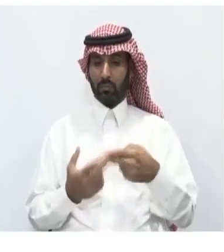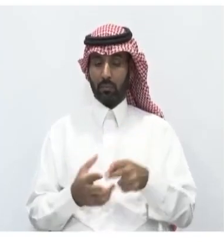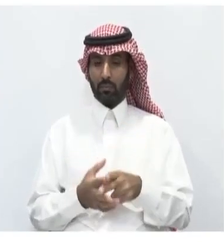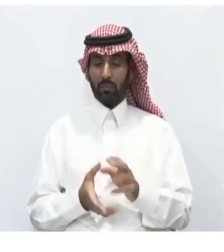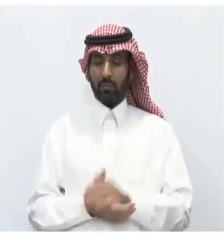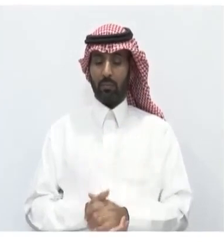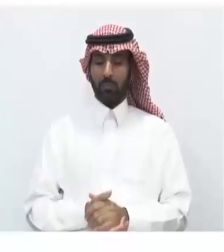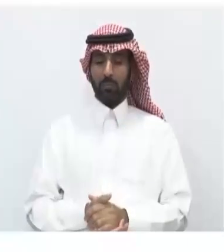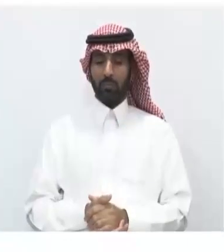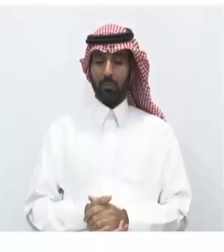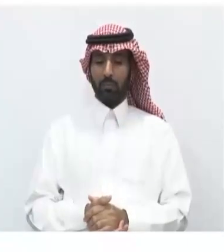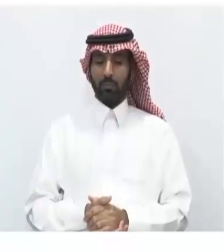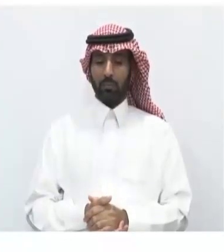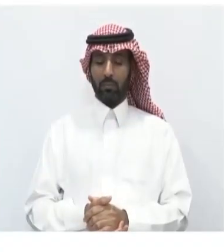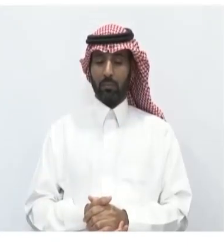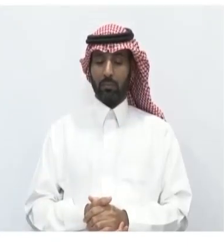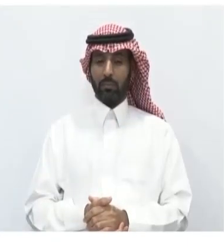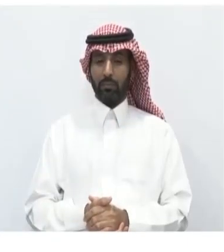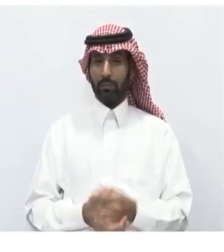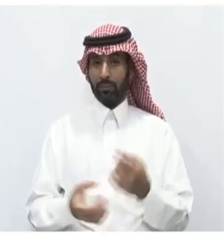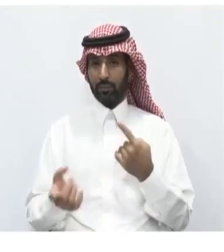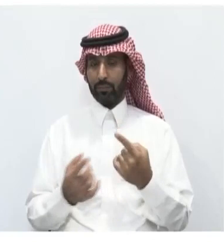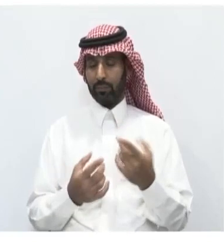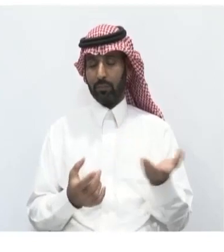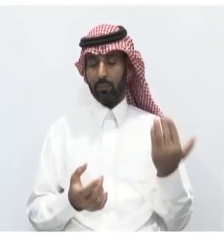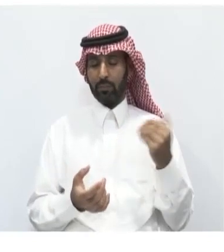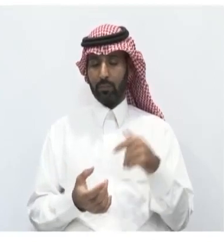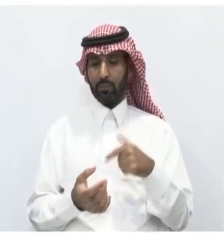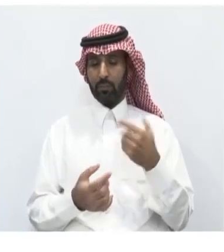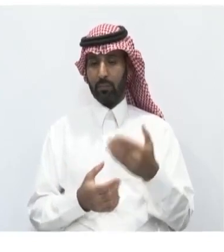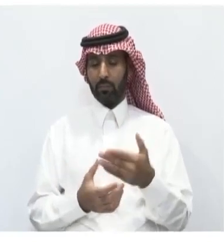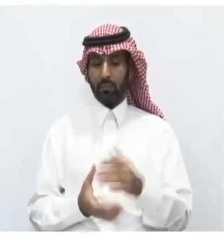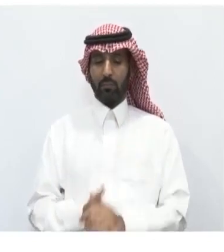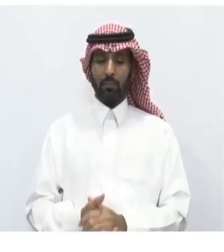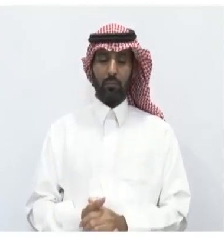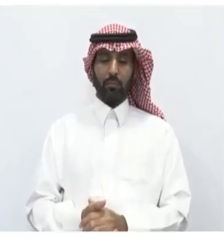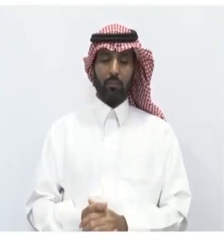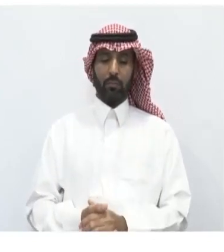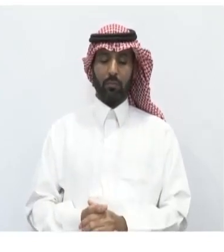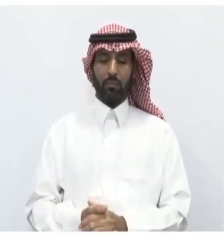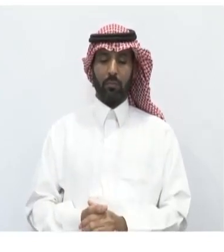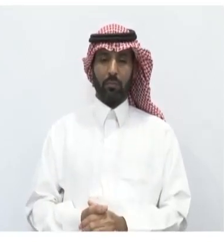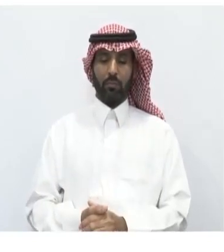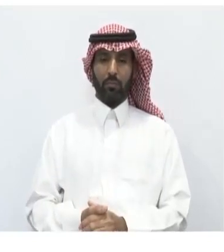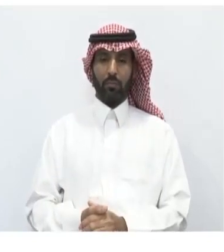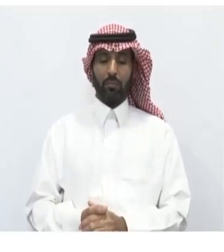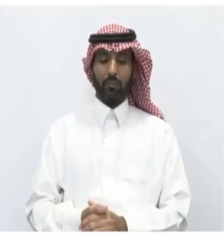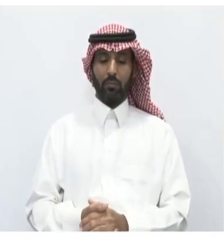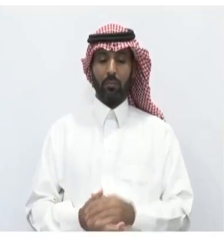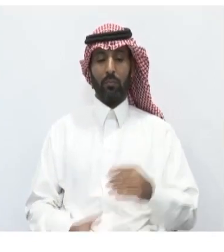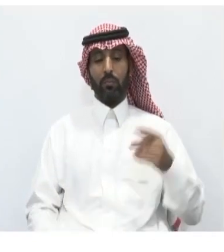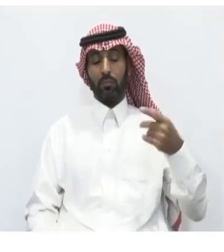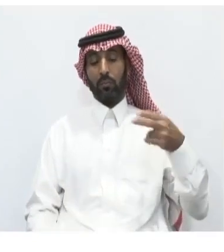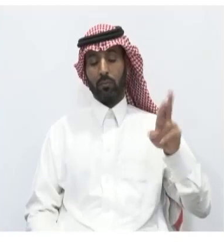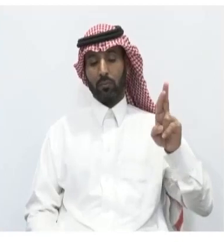the over part. And the conversation that we took previously, can you find the compound noun